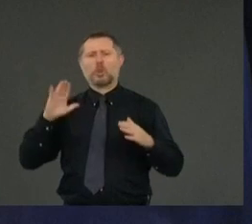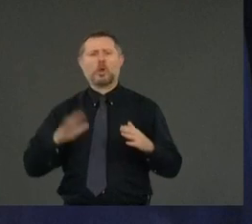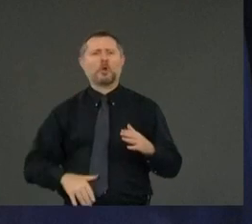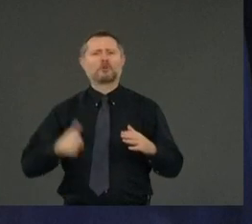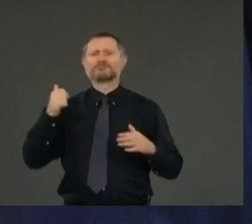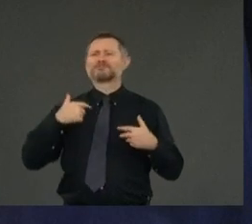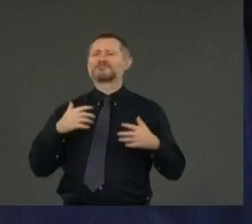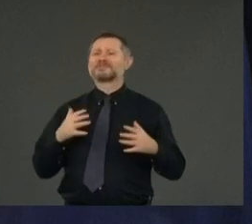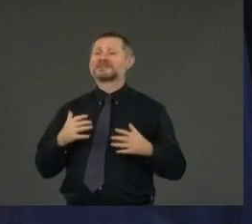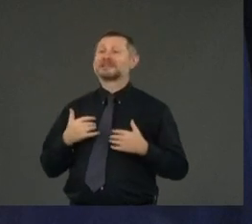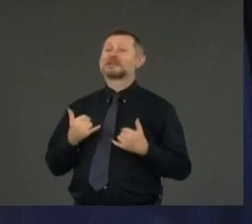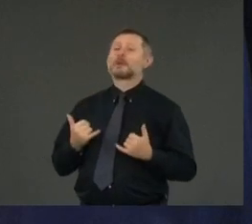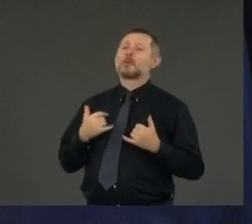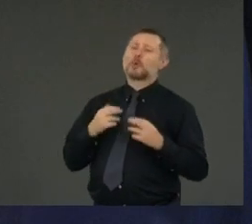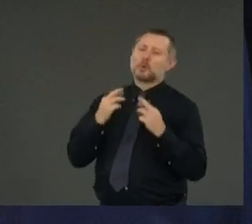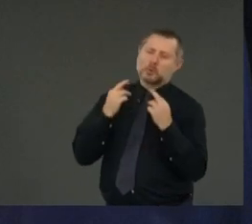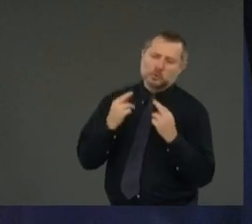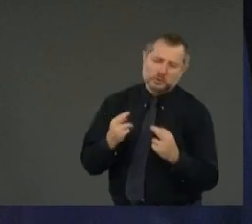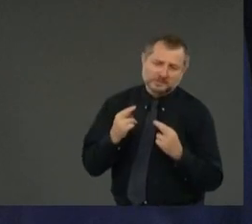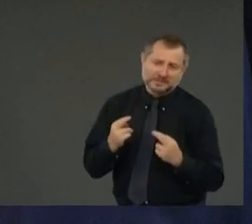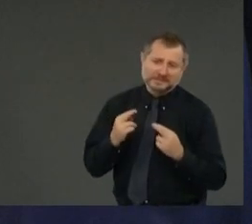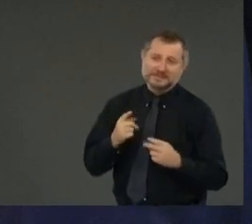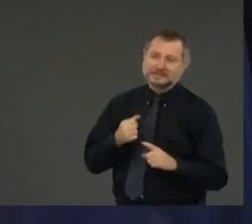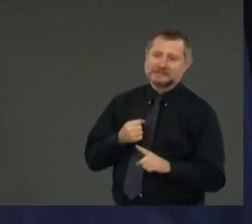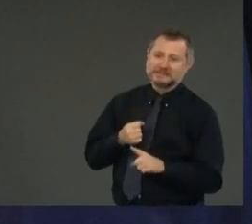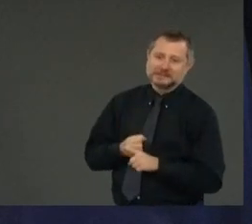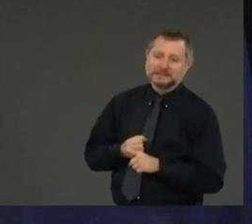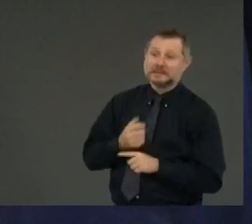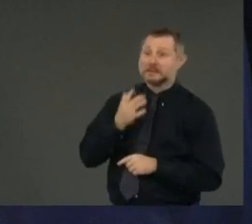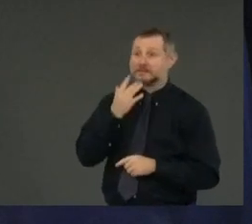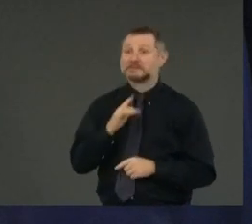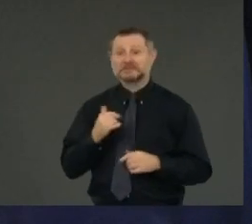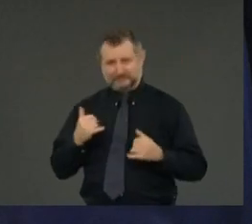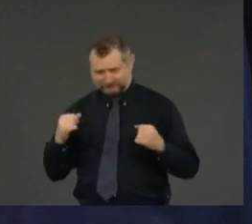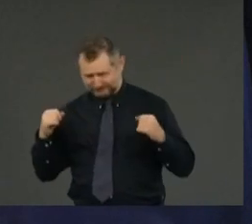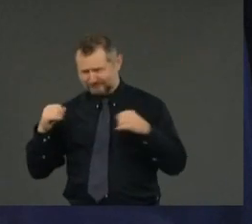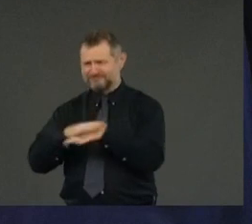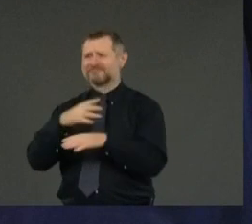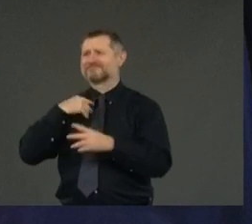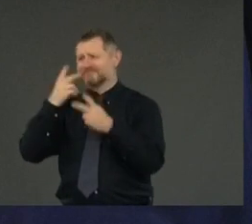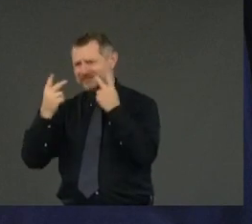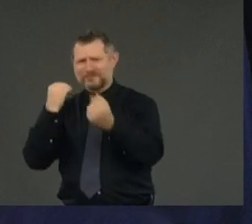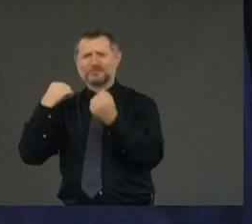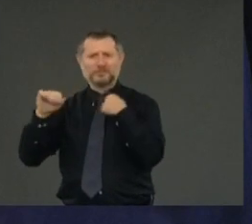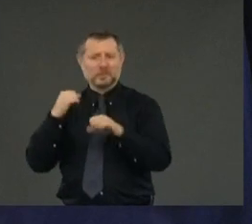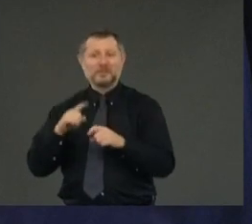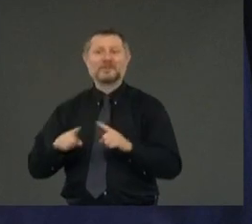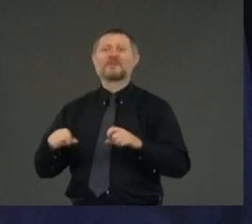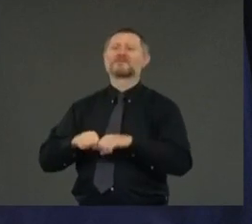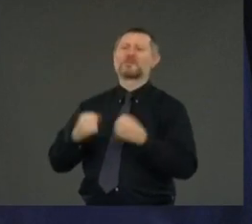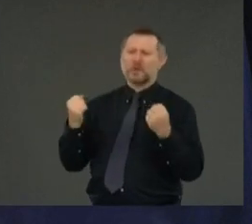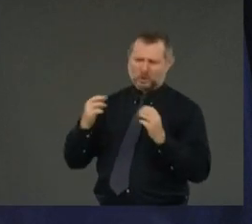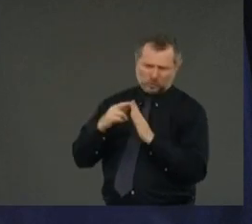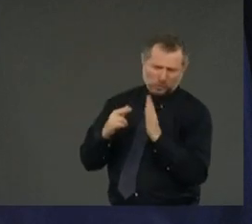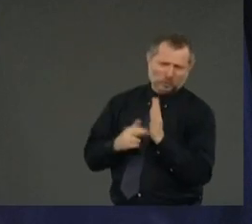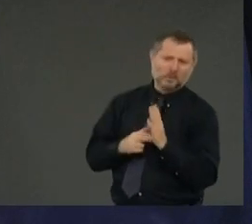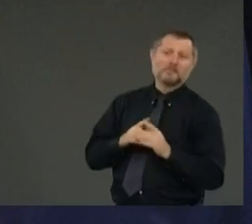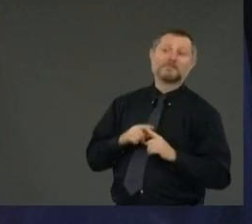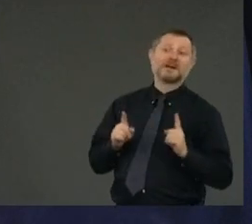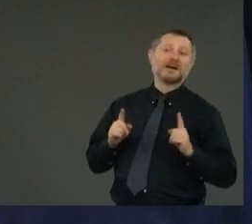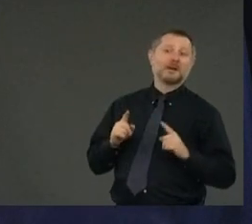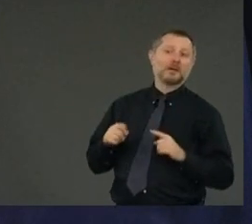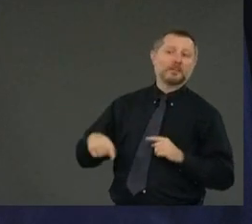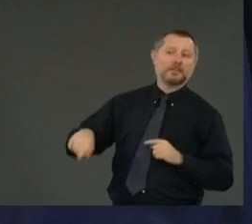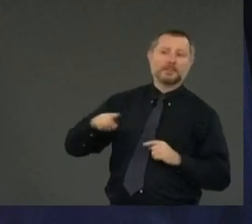I'm hoping we got lucky that, yes, they came together and they violated social distancing, but they weren't